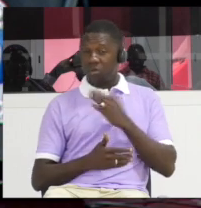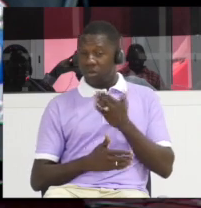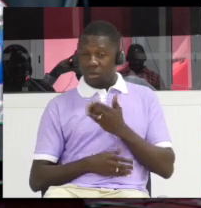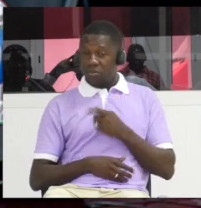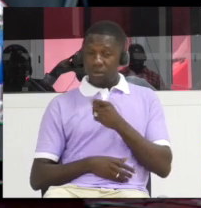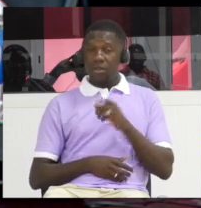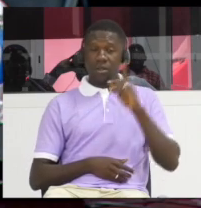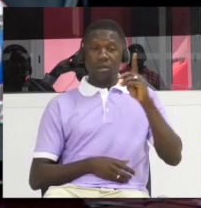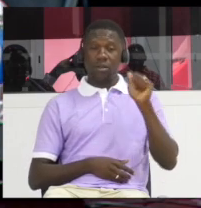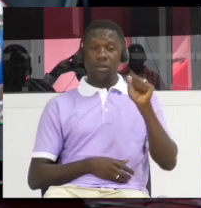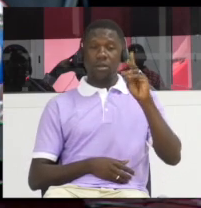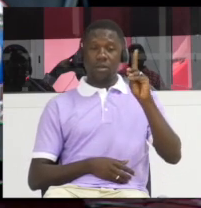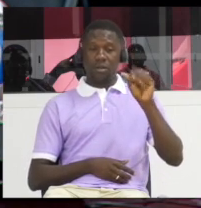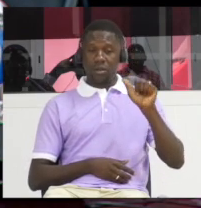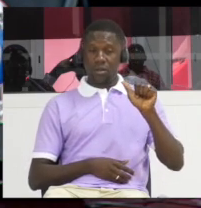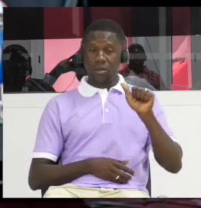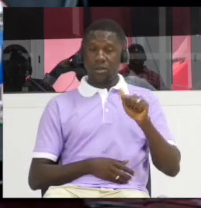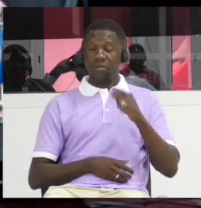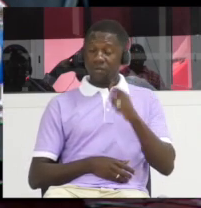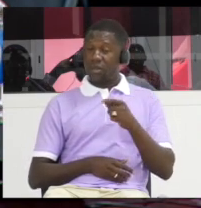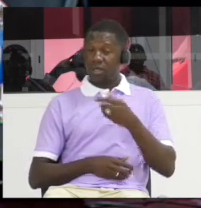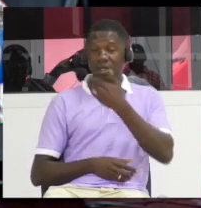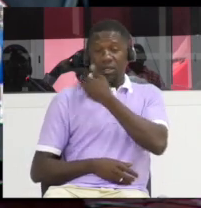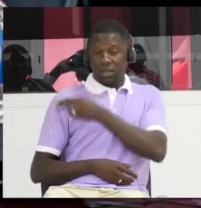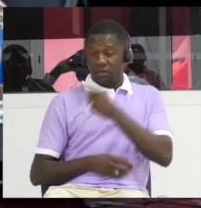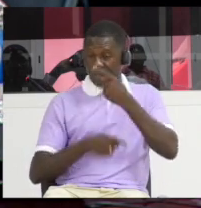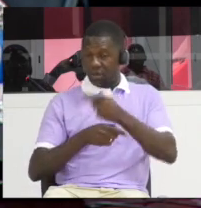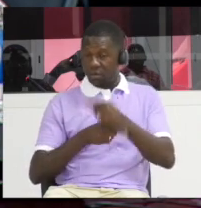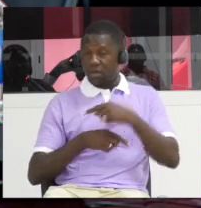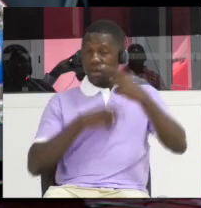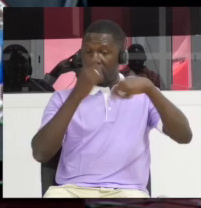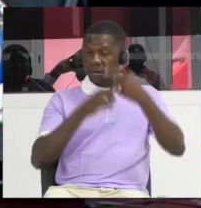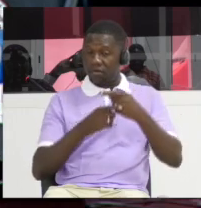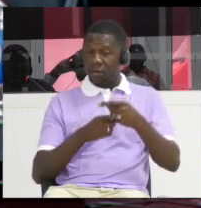Mr. Dada, in fact, left the Gambia